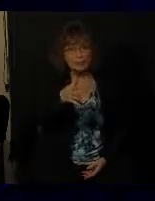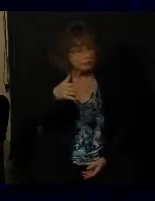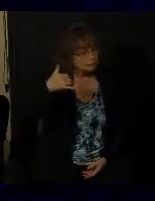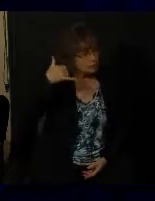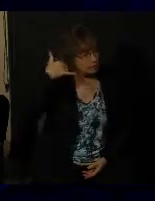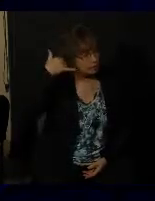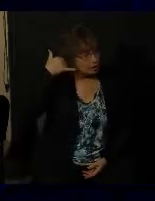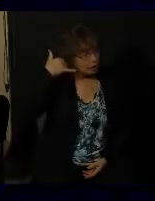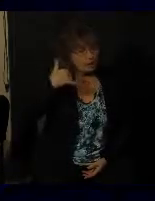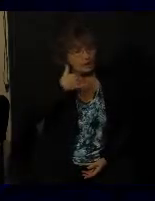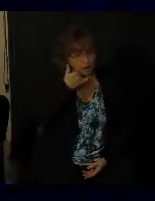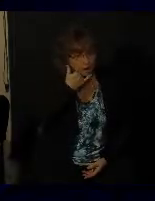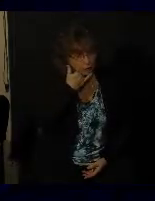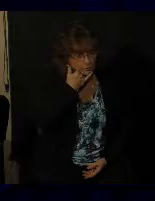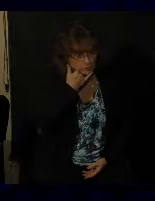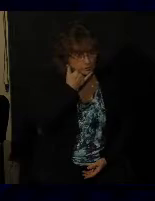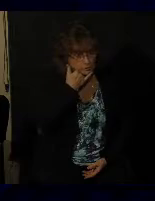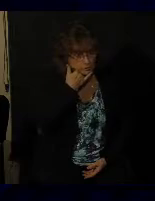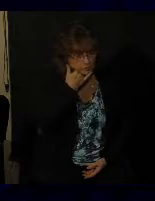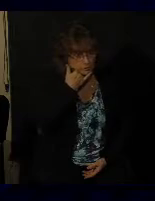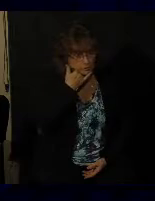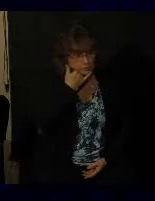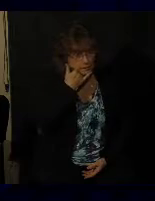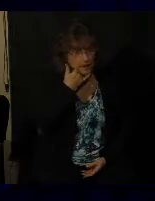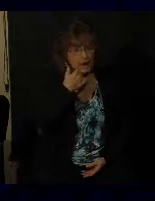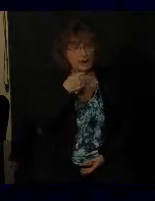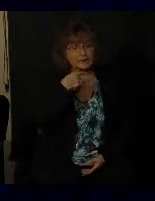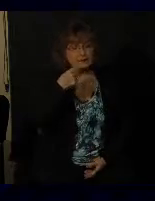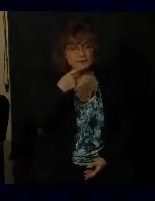Brett did not choose Salem.